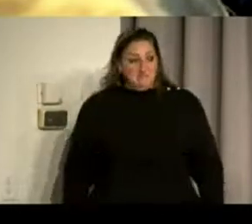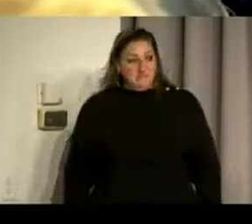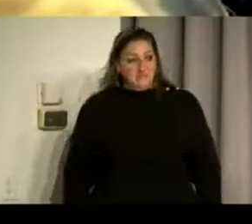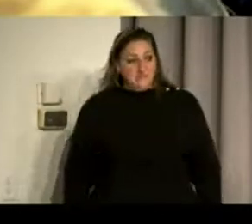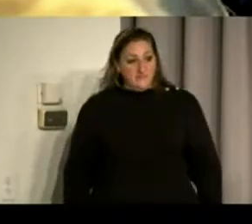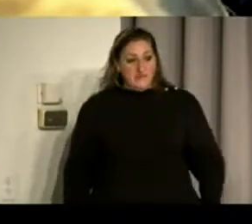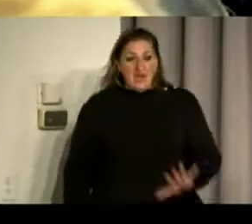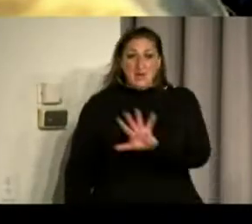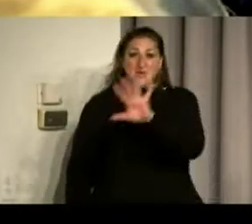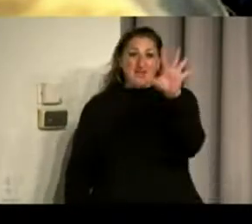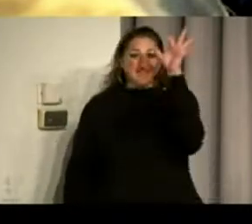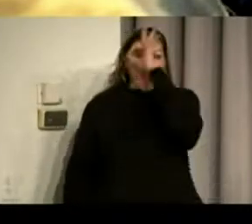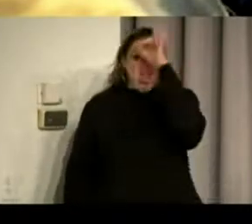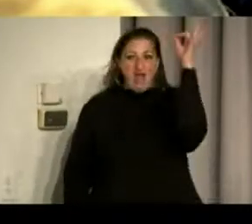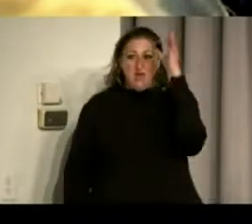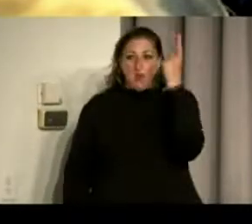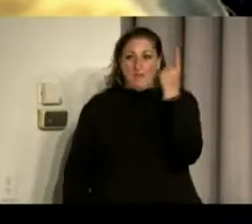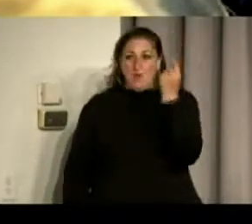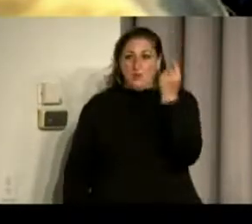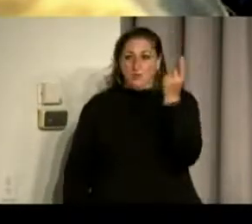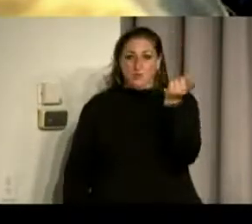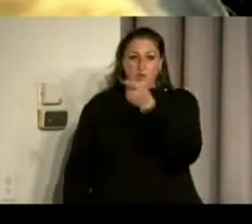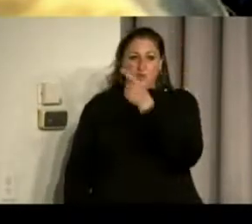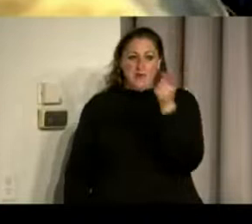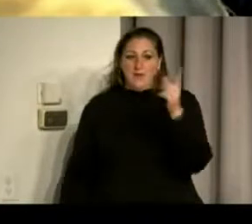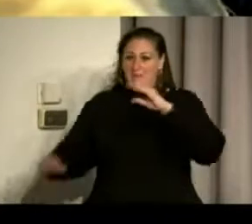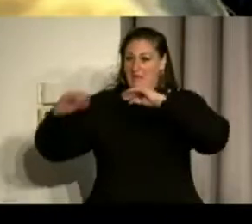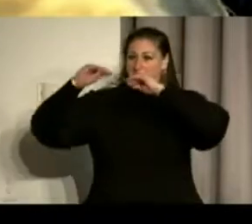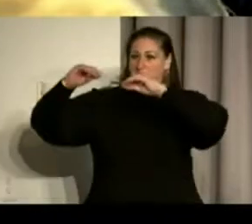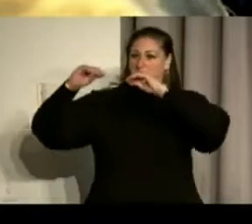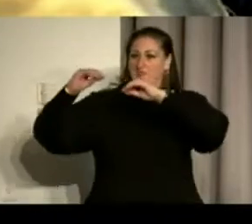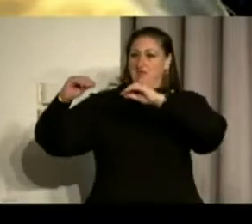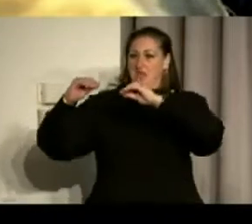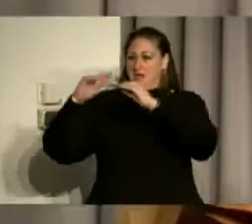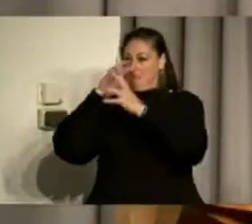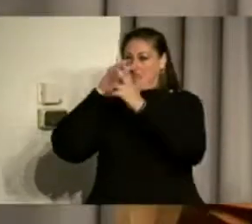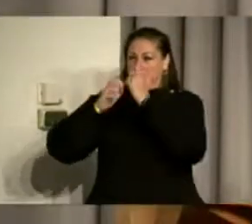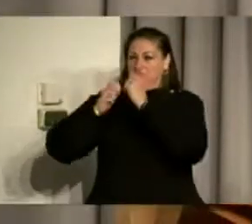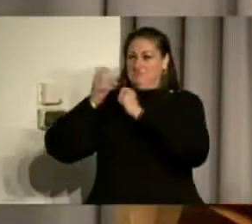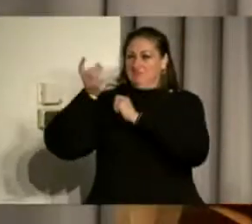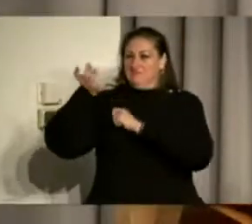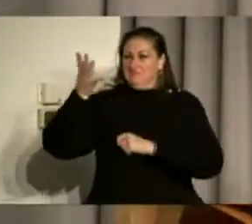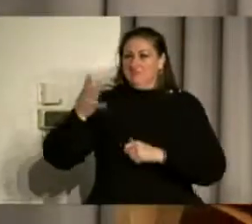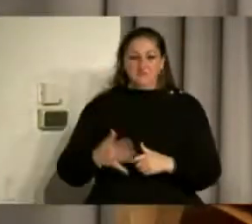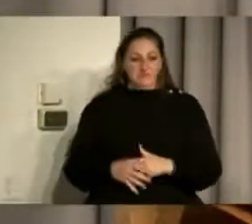Because maybe they didn't know what they were doing. Maybe they're taught to be that way.